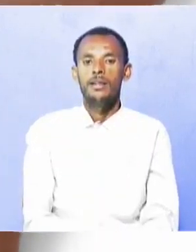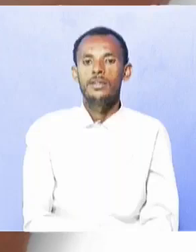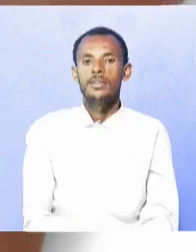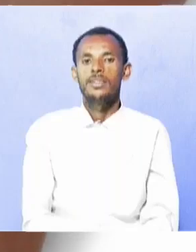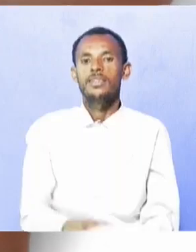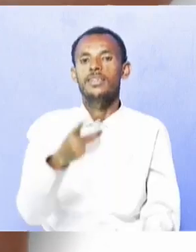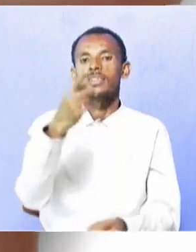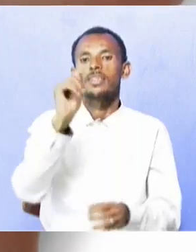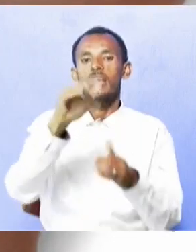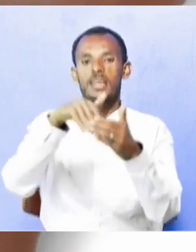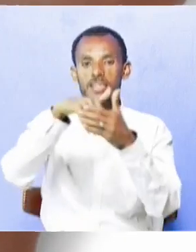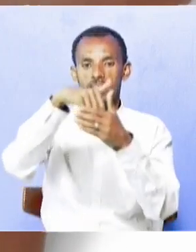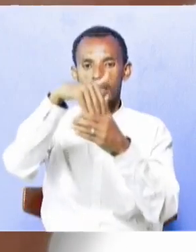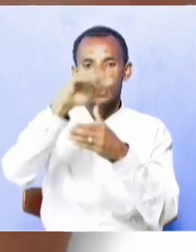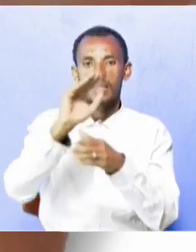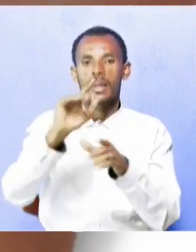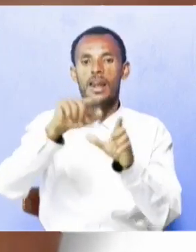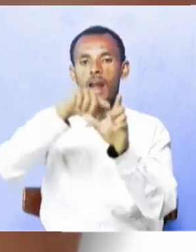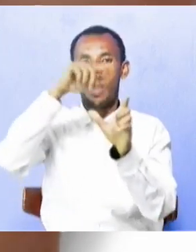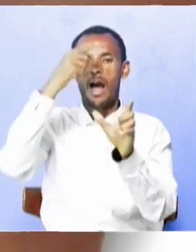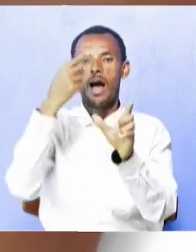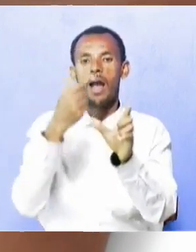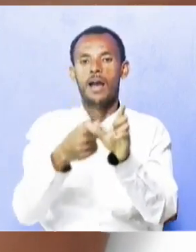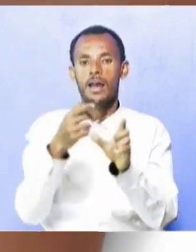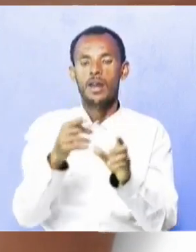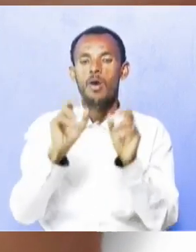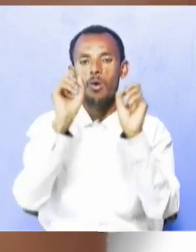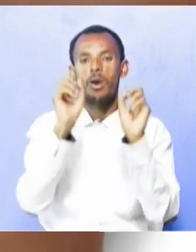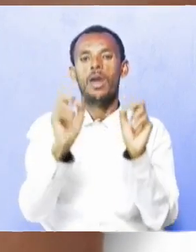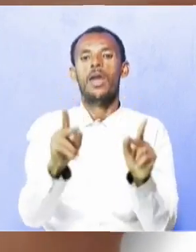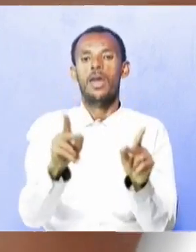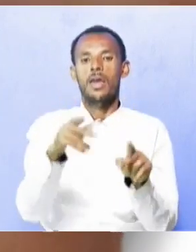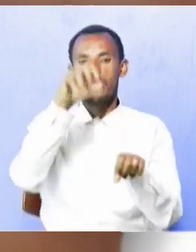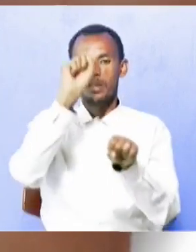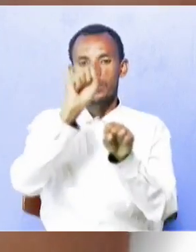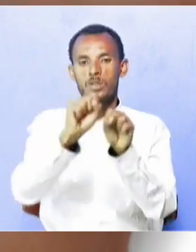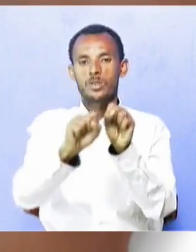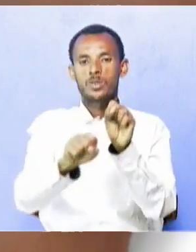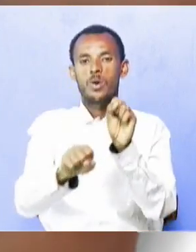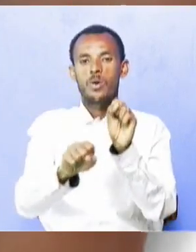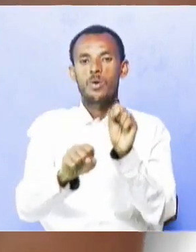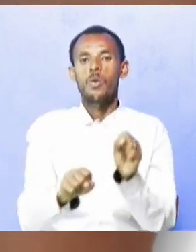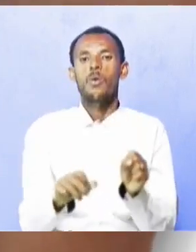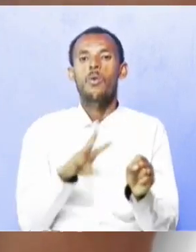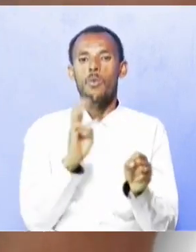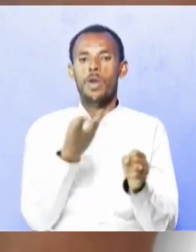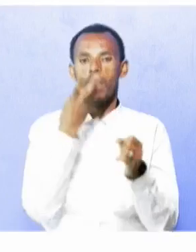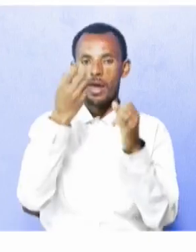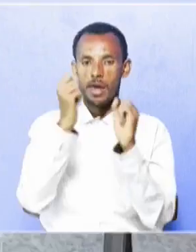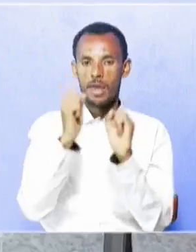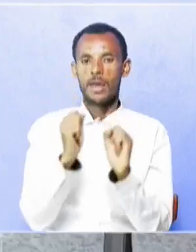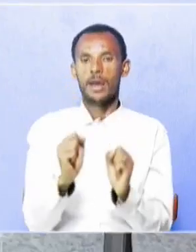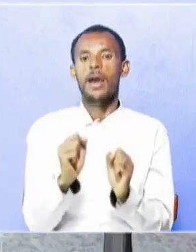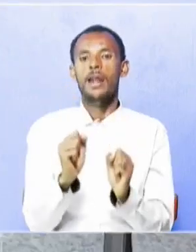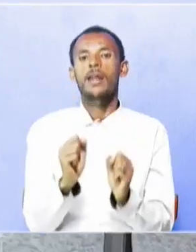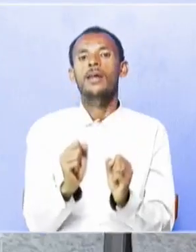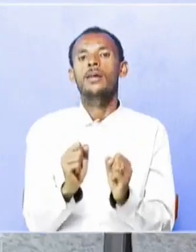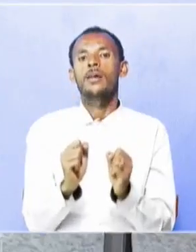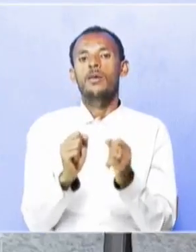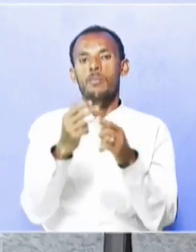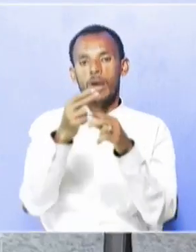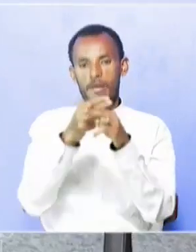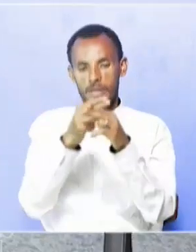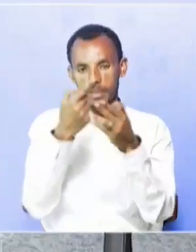The exterior angle. Okay? So we can paraphrase